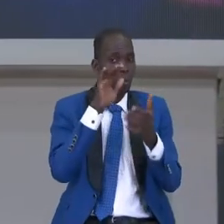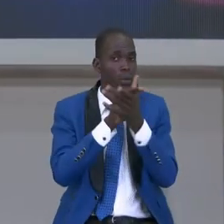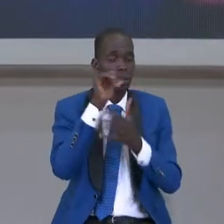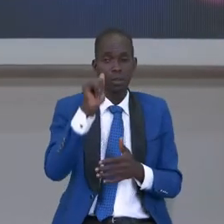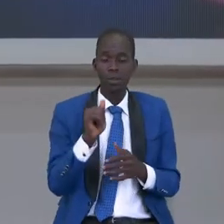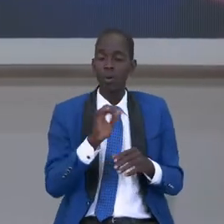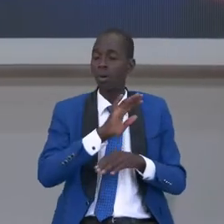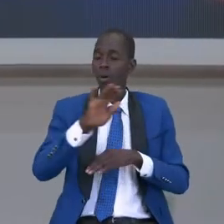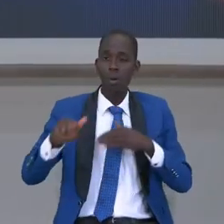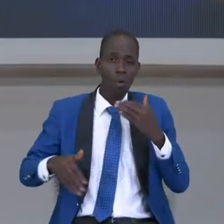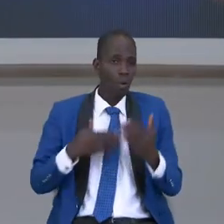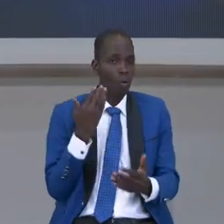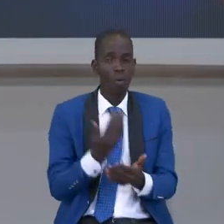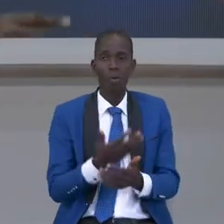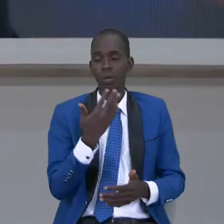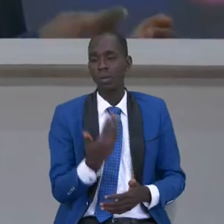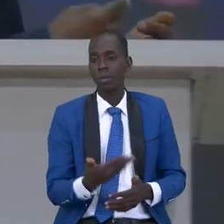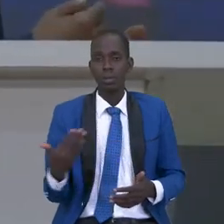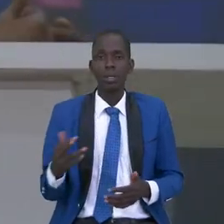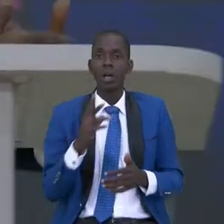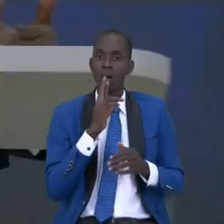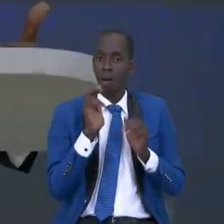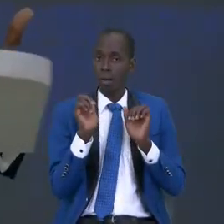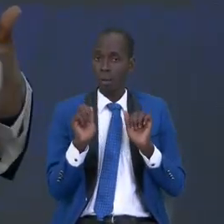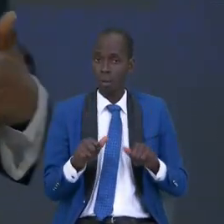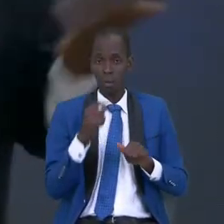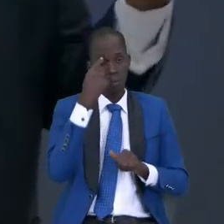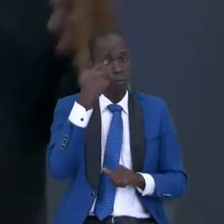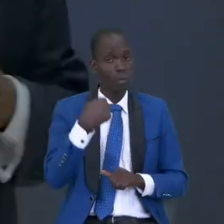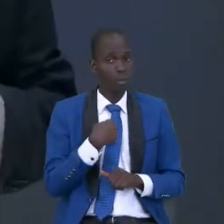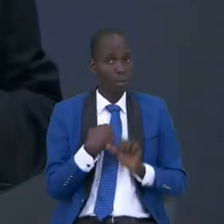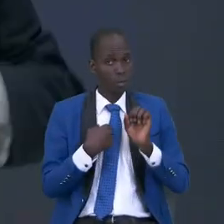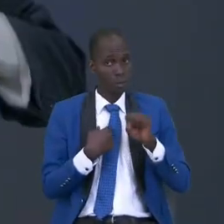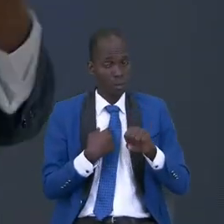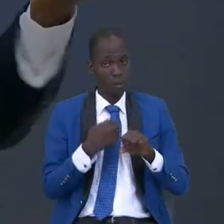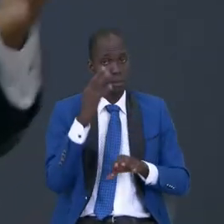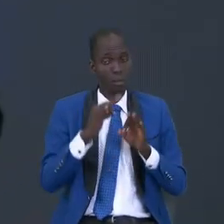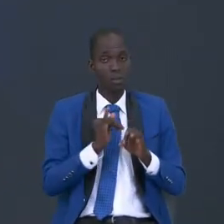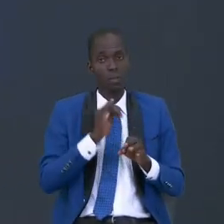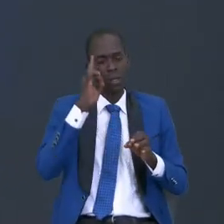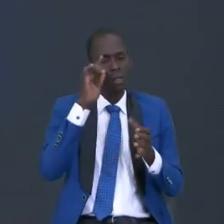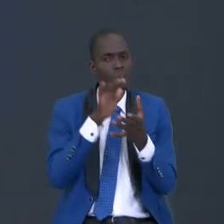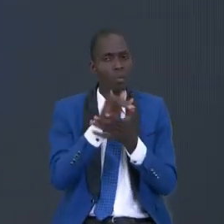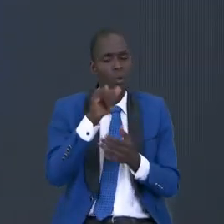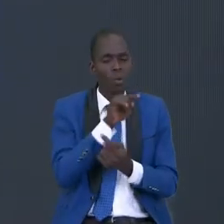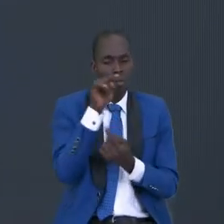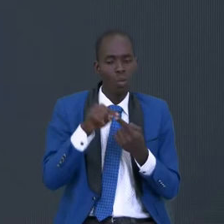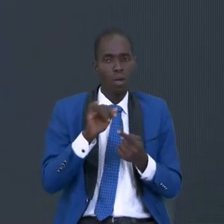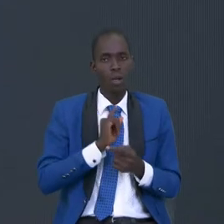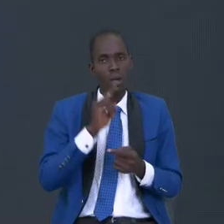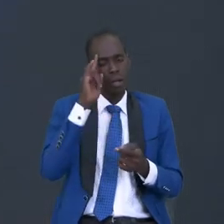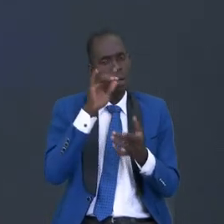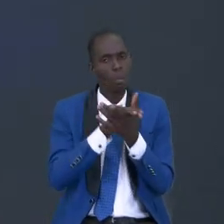literally, all things are possible for me if I believe, when I believe. And the